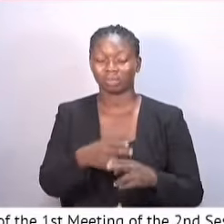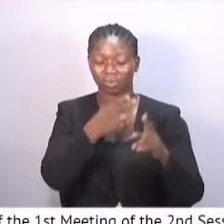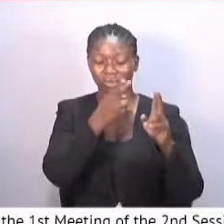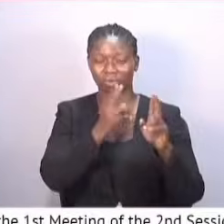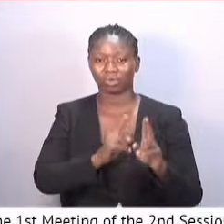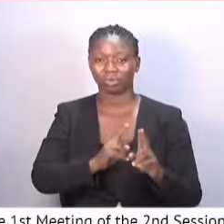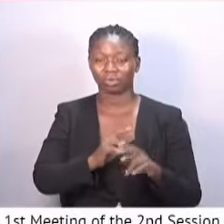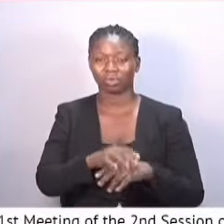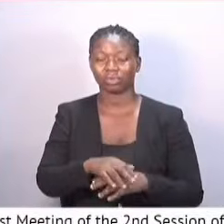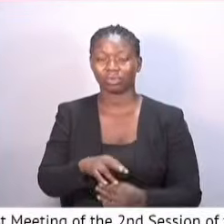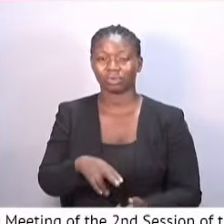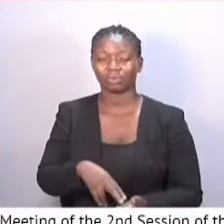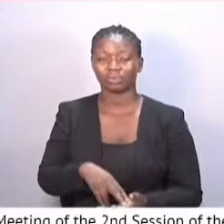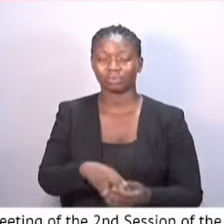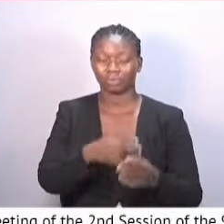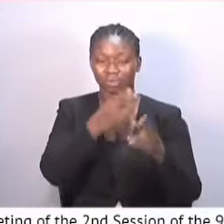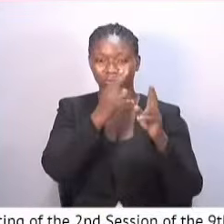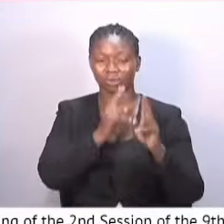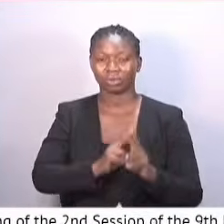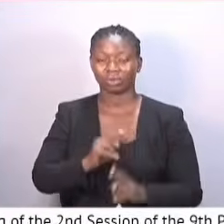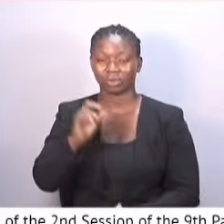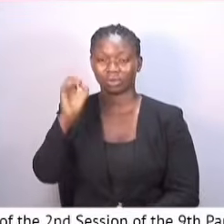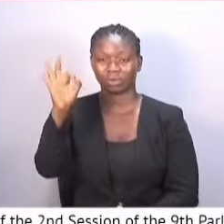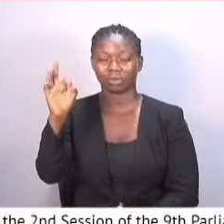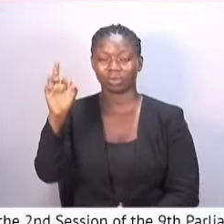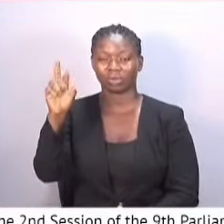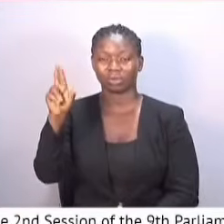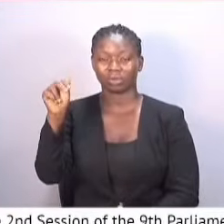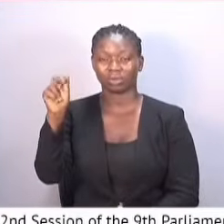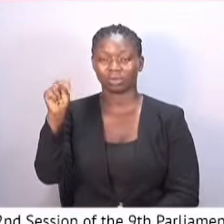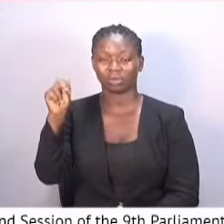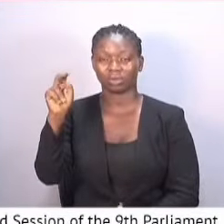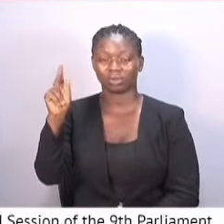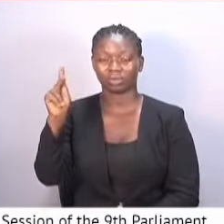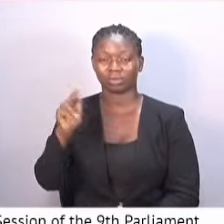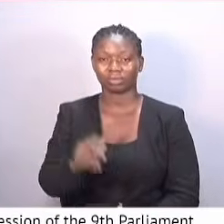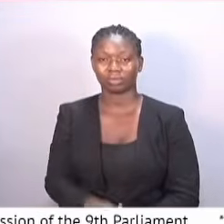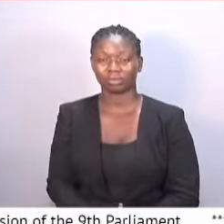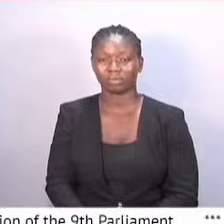name of Honorable Frank Anodompre.